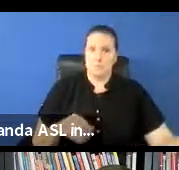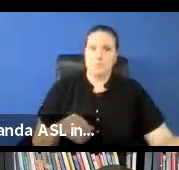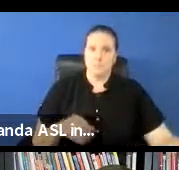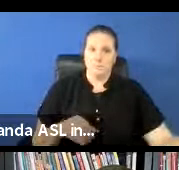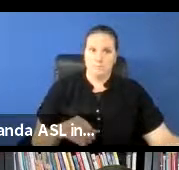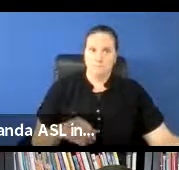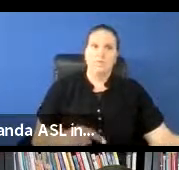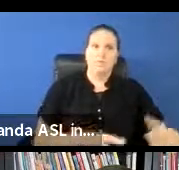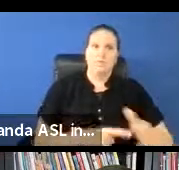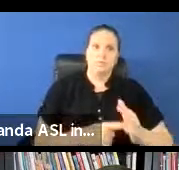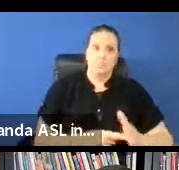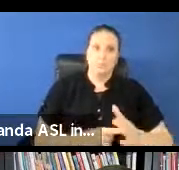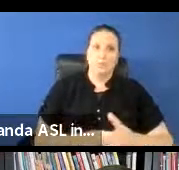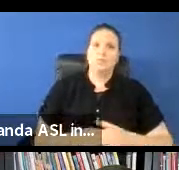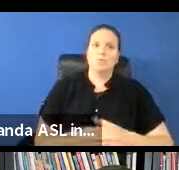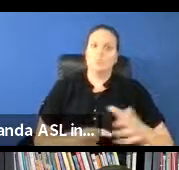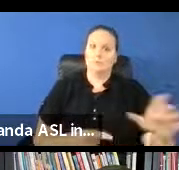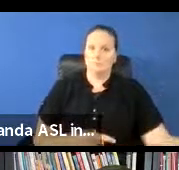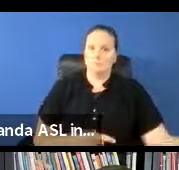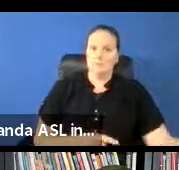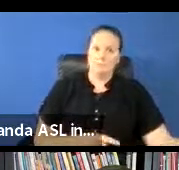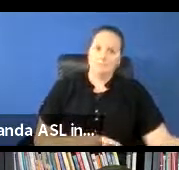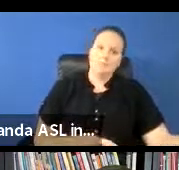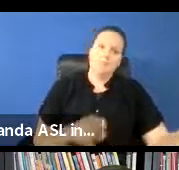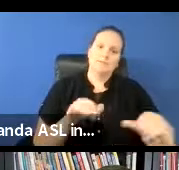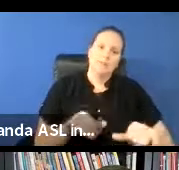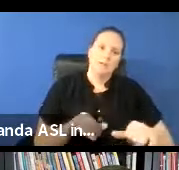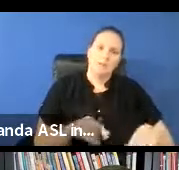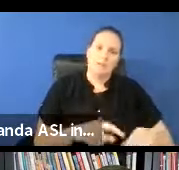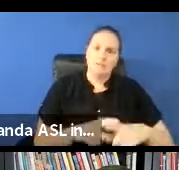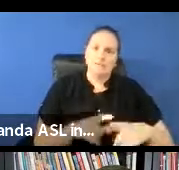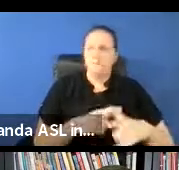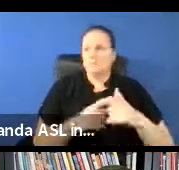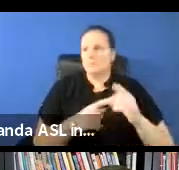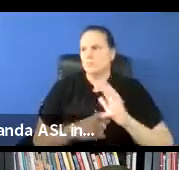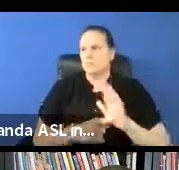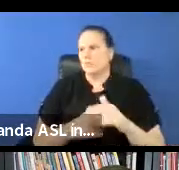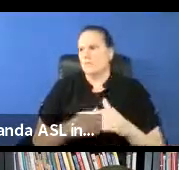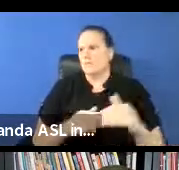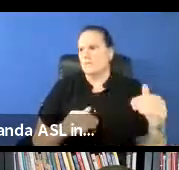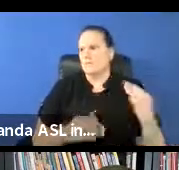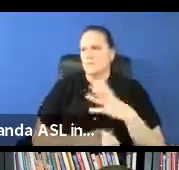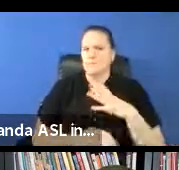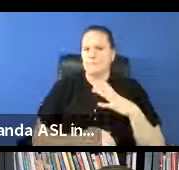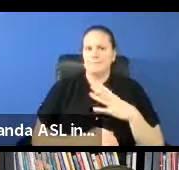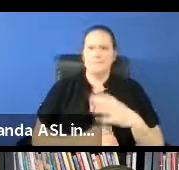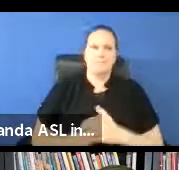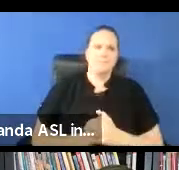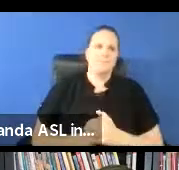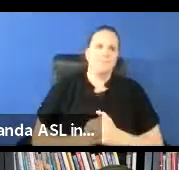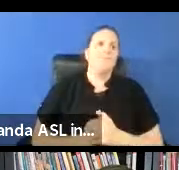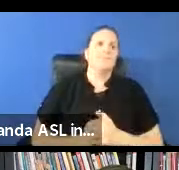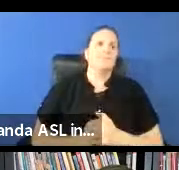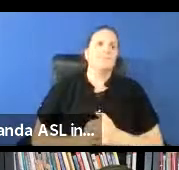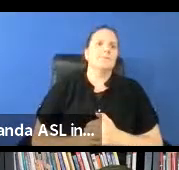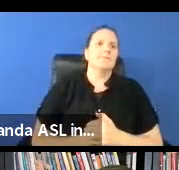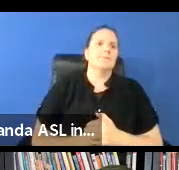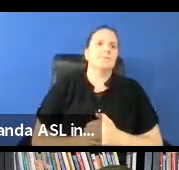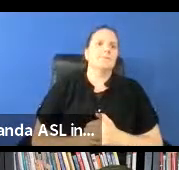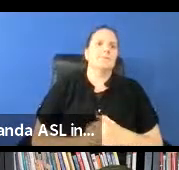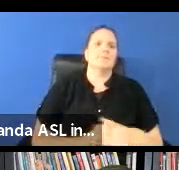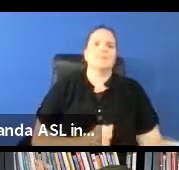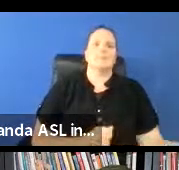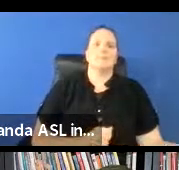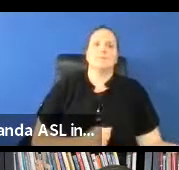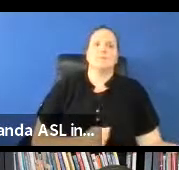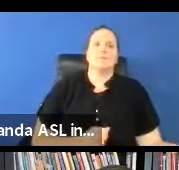arrow, and if you want to kind of stay where we're at, you can just show level, because you want to stay where we're at. Tom and